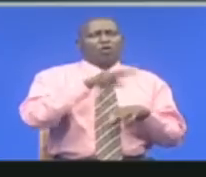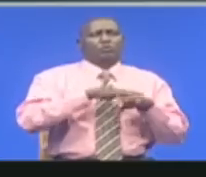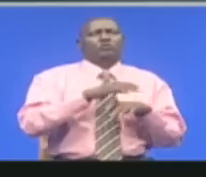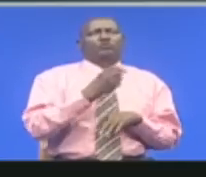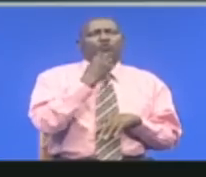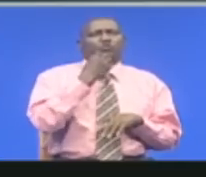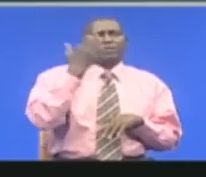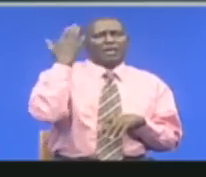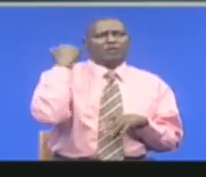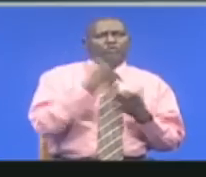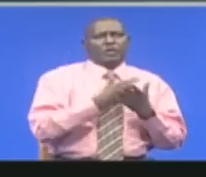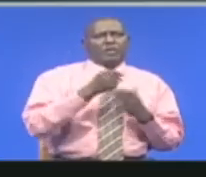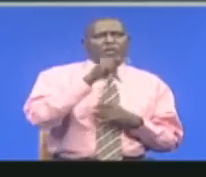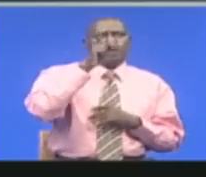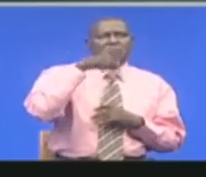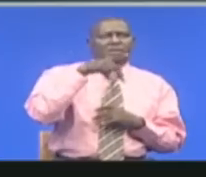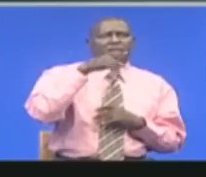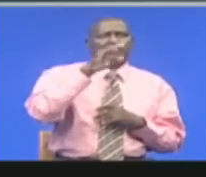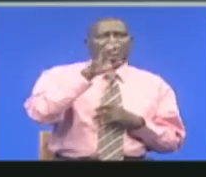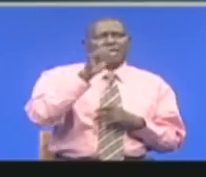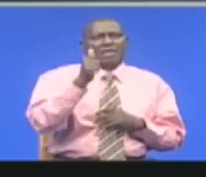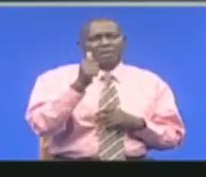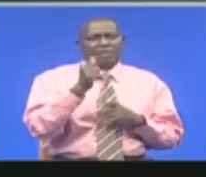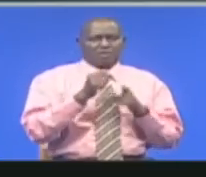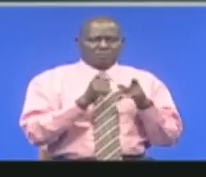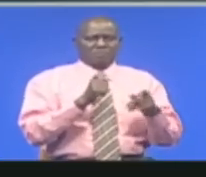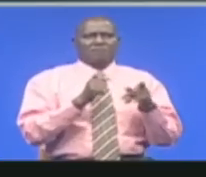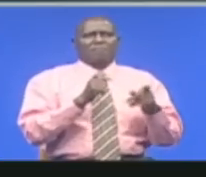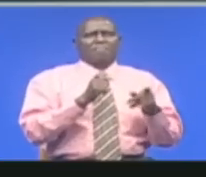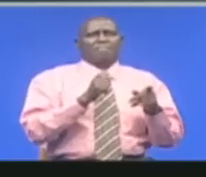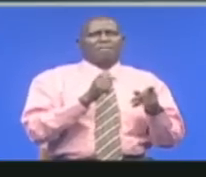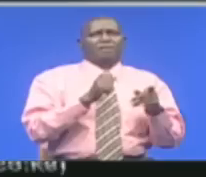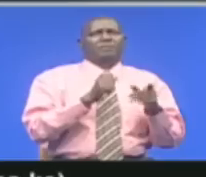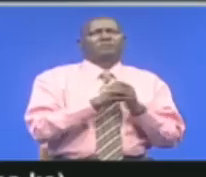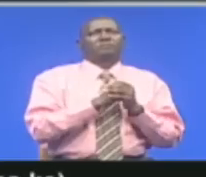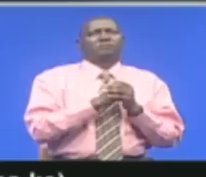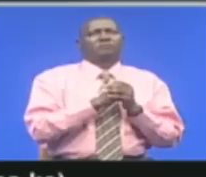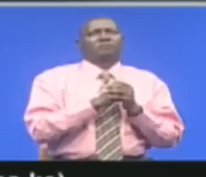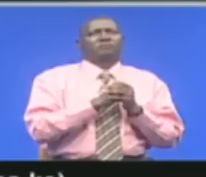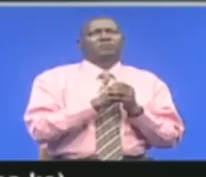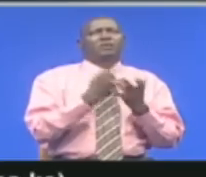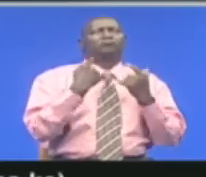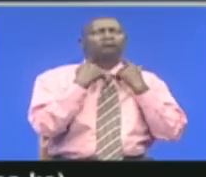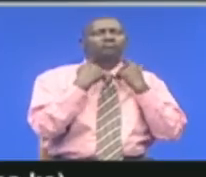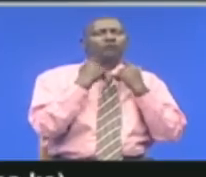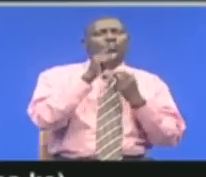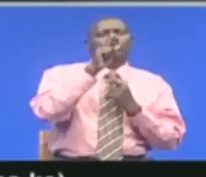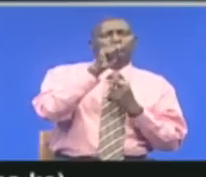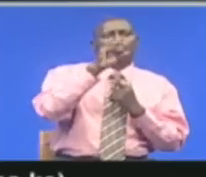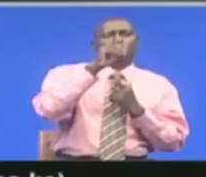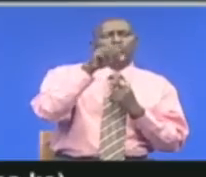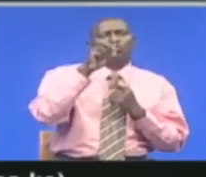at the PCEA Riruta school, died of inflammation of the tonsils. The girl's parents, however,